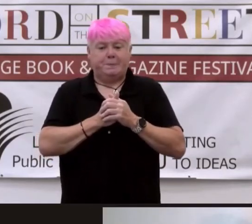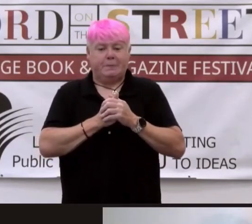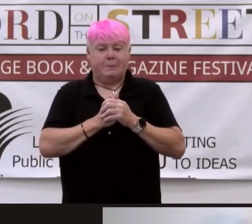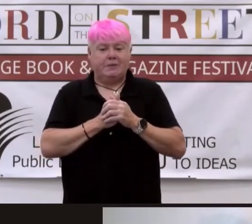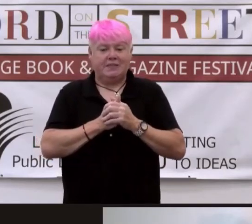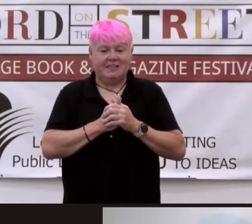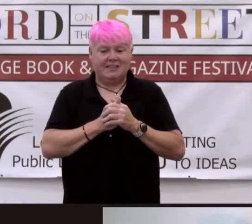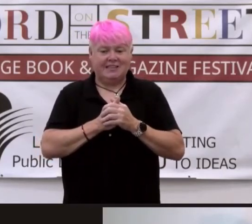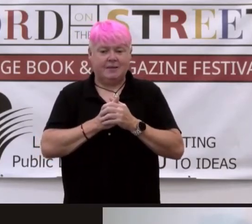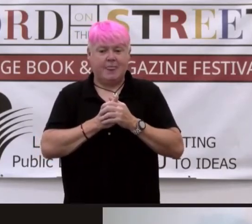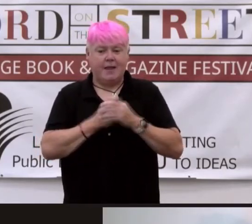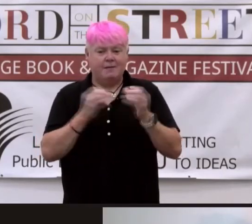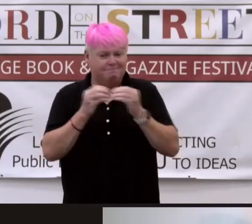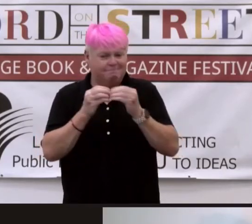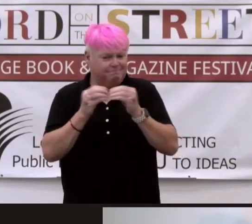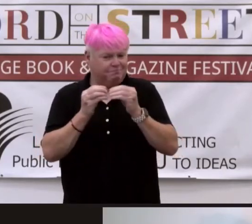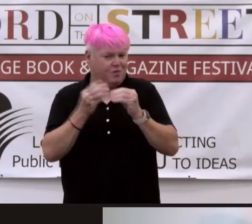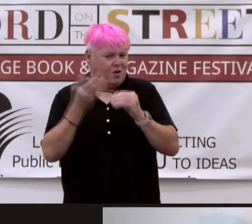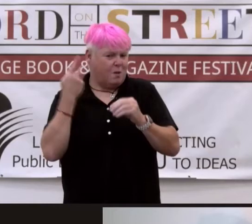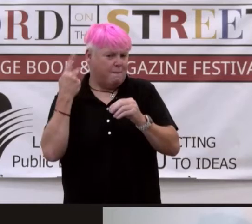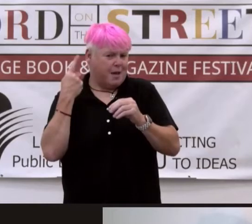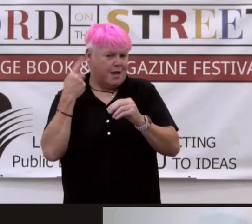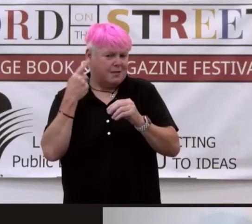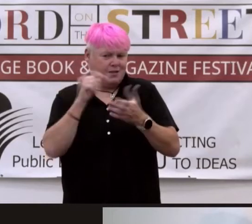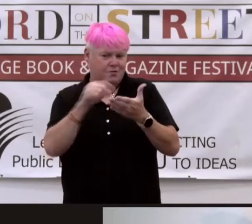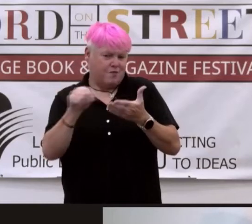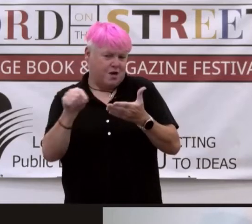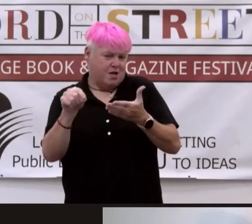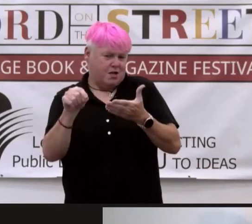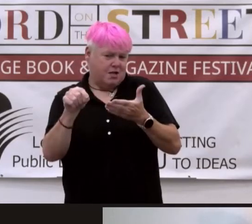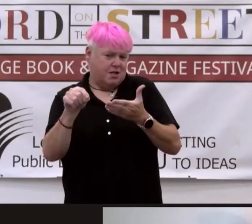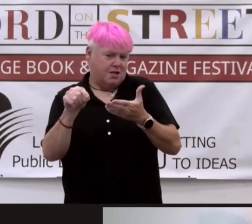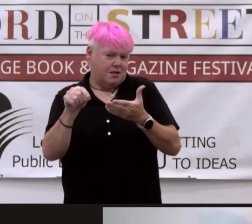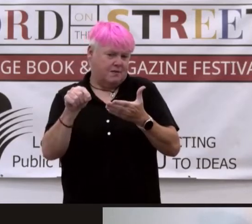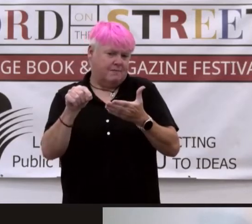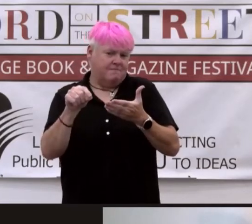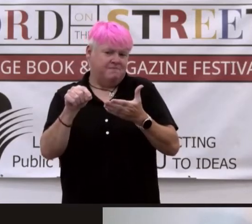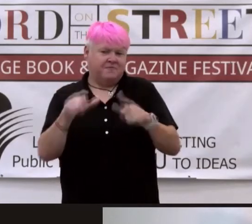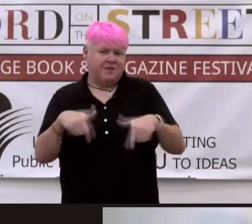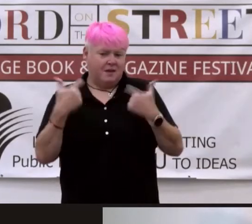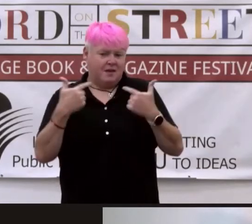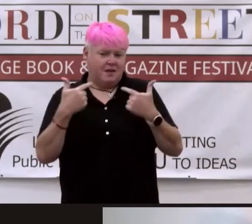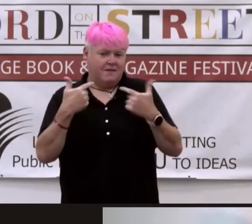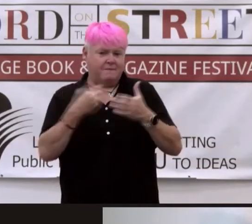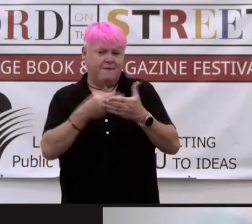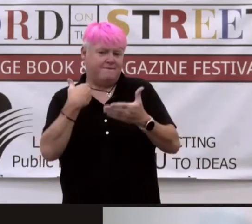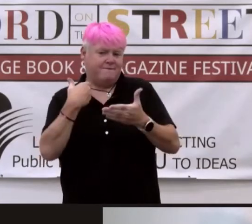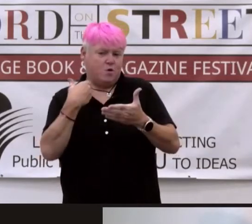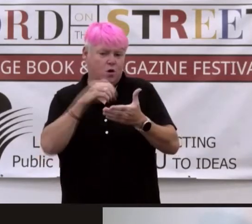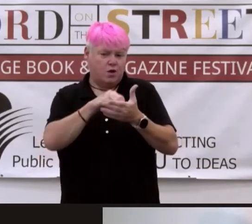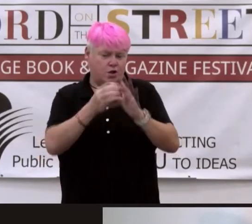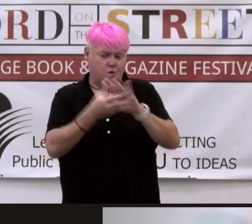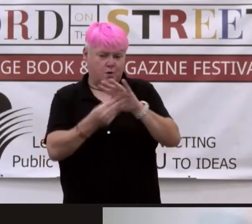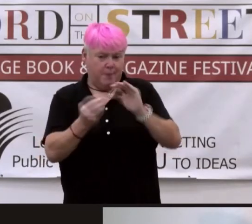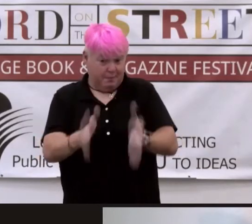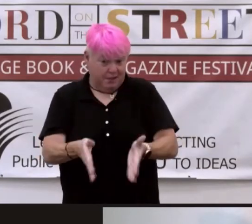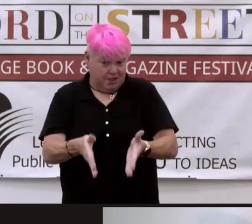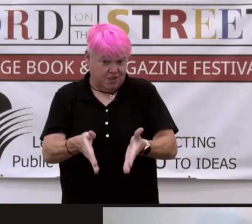Kind of more, I guess, back to the kind of your writing process and writing life. Before you were published, did you hire a freelance